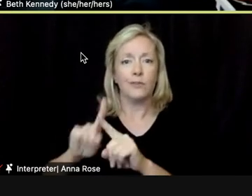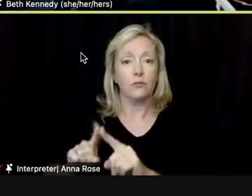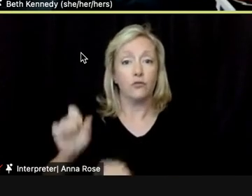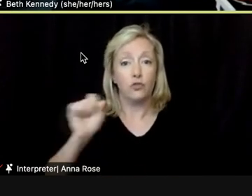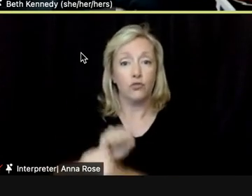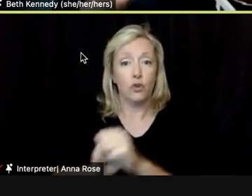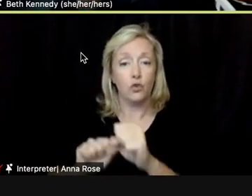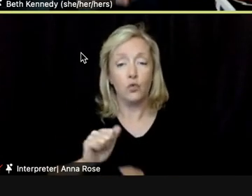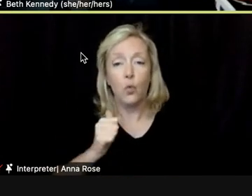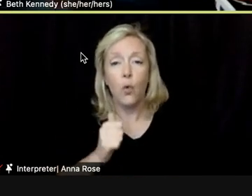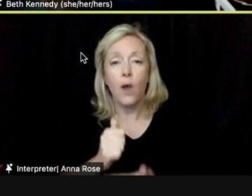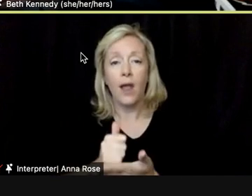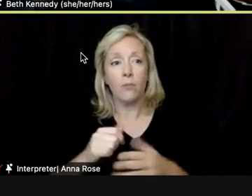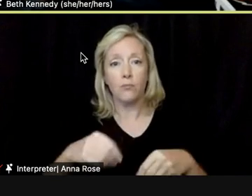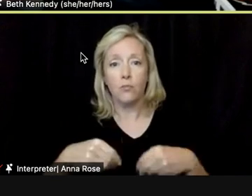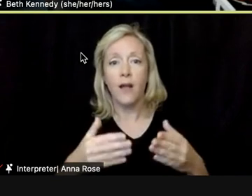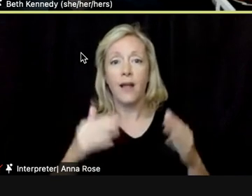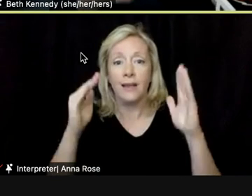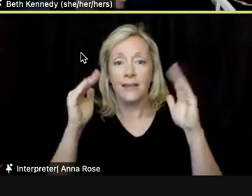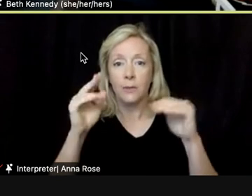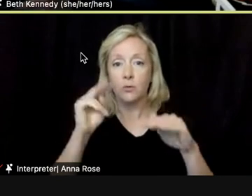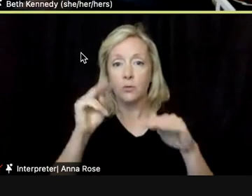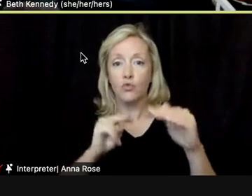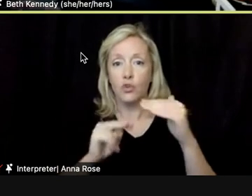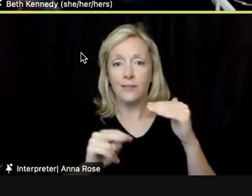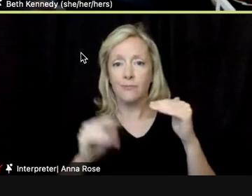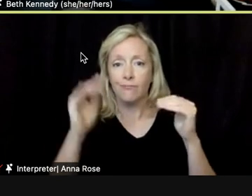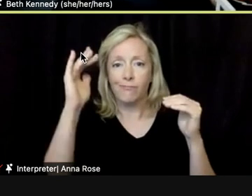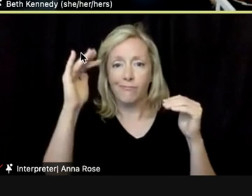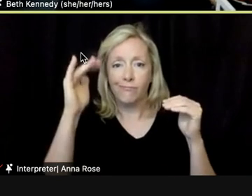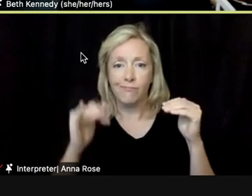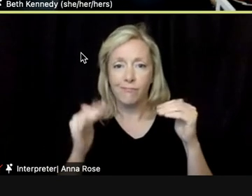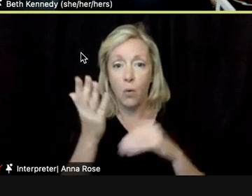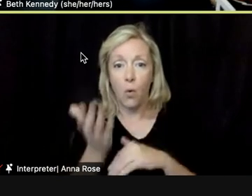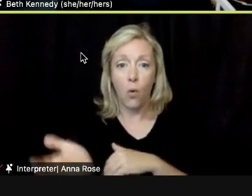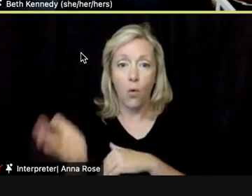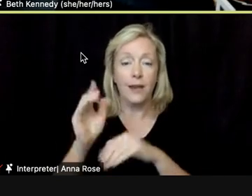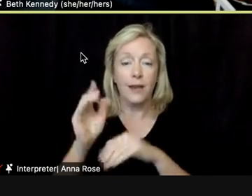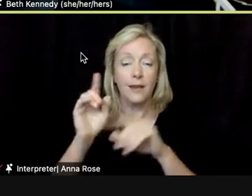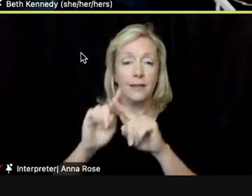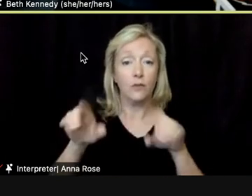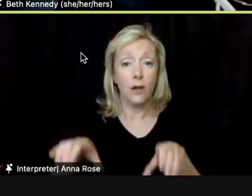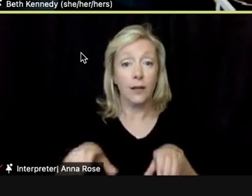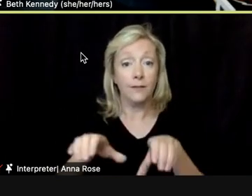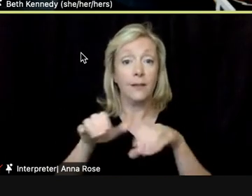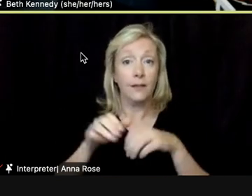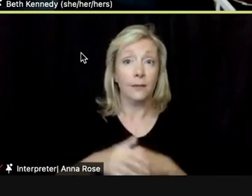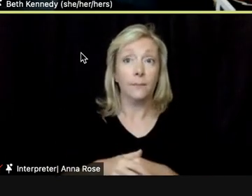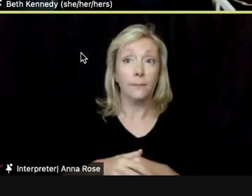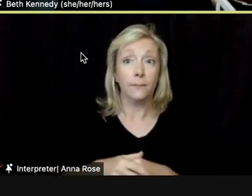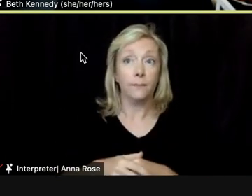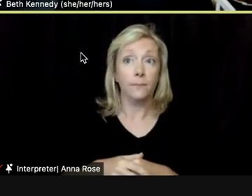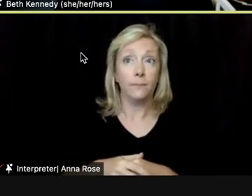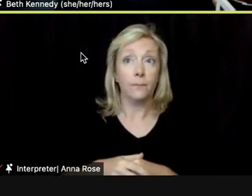build anticipation throughout the day, throughout activities. Major factor of